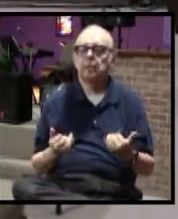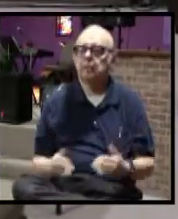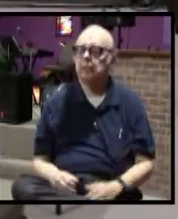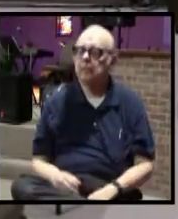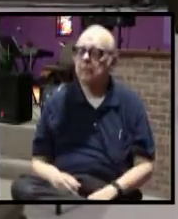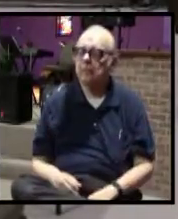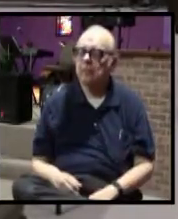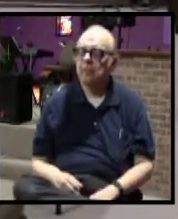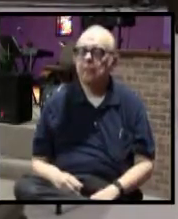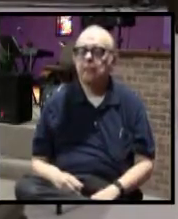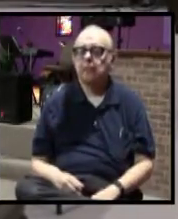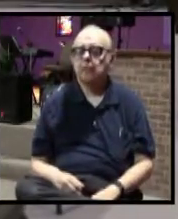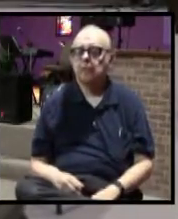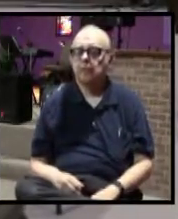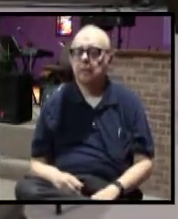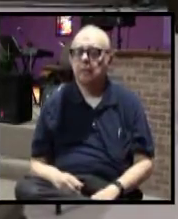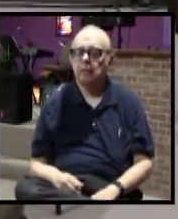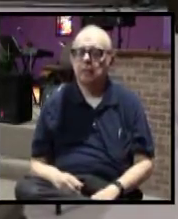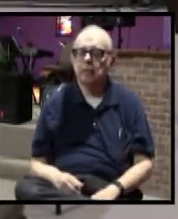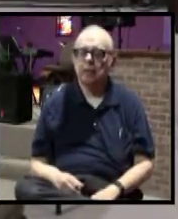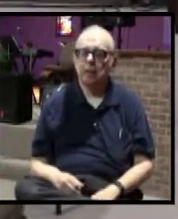And they're looking for somebody to help them.